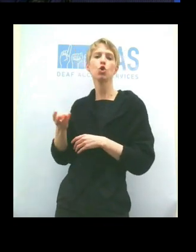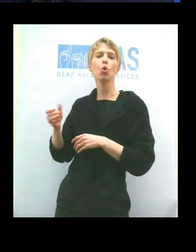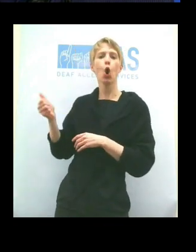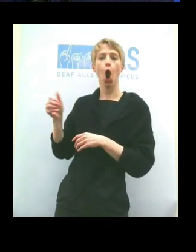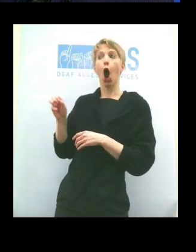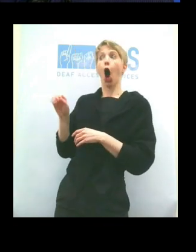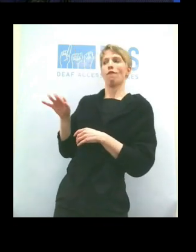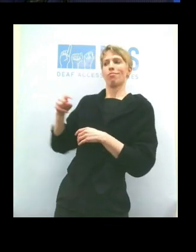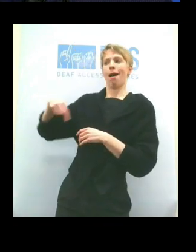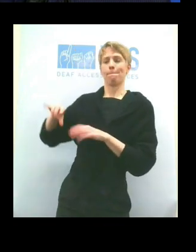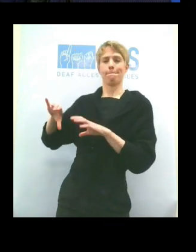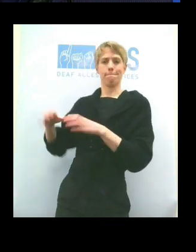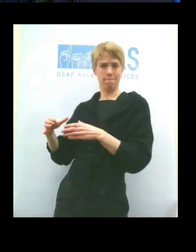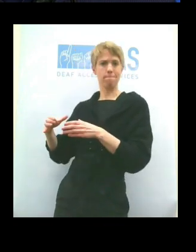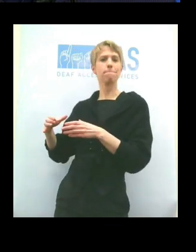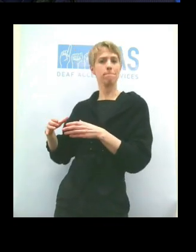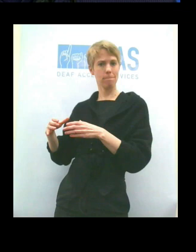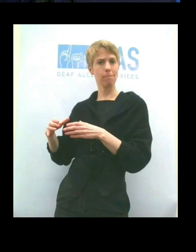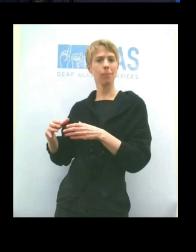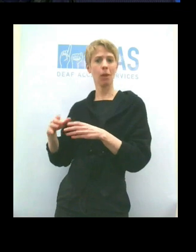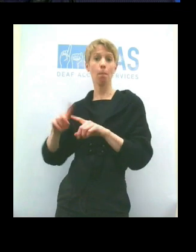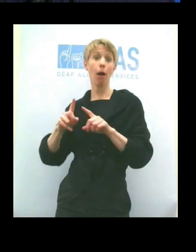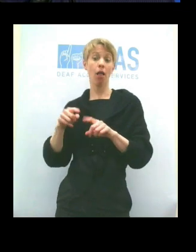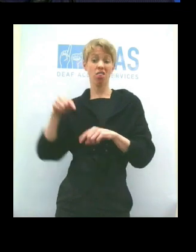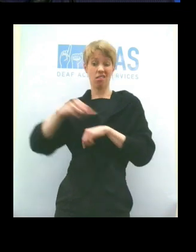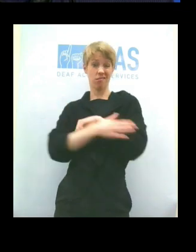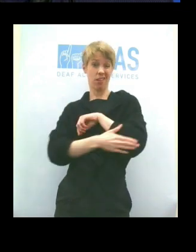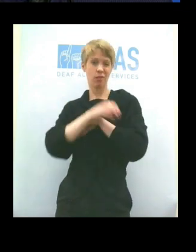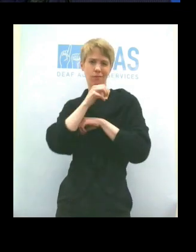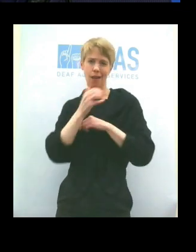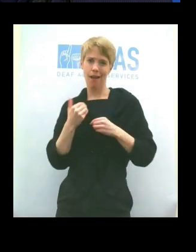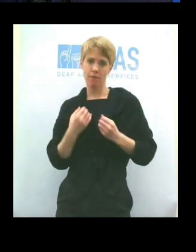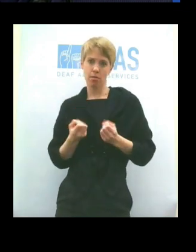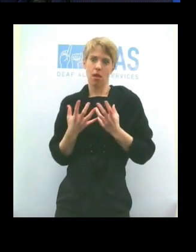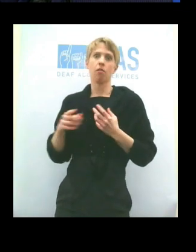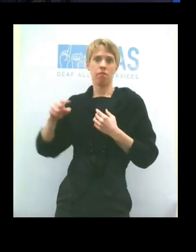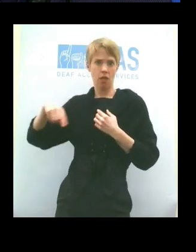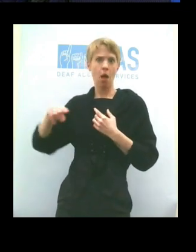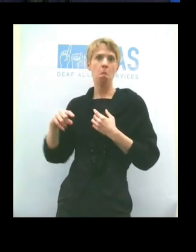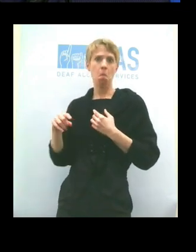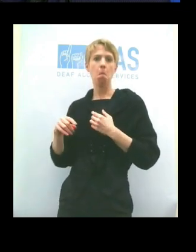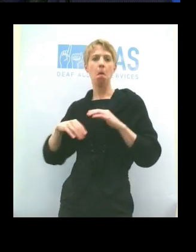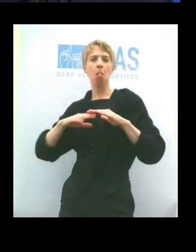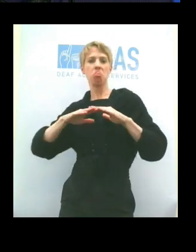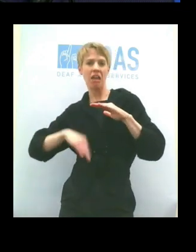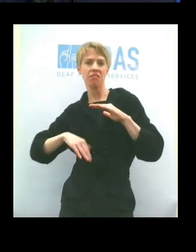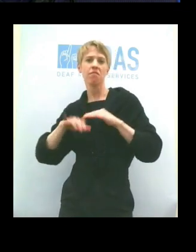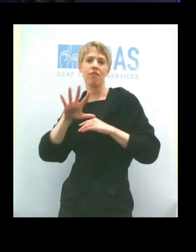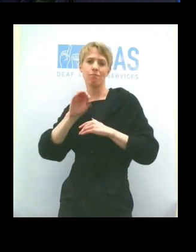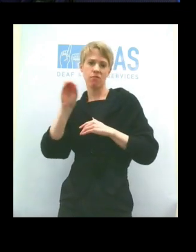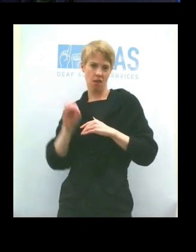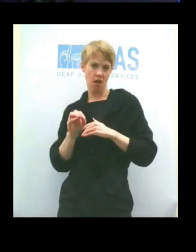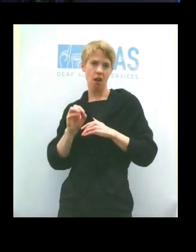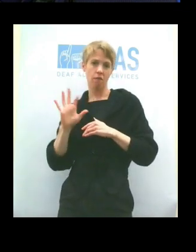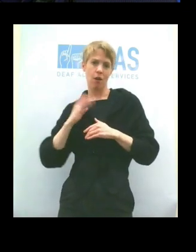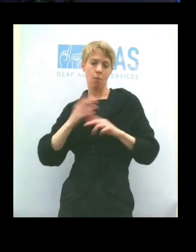They make up more than 5% of Erie County's population, and they're making up 1.5% of the deaths. Now, response, we've been talking about